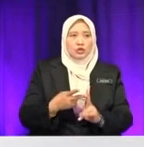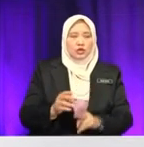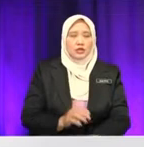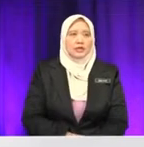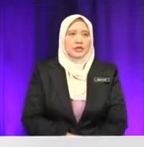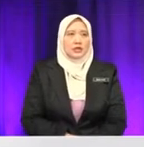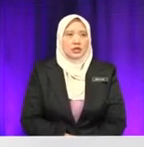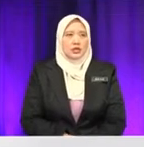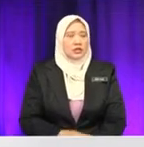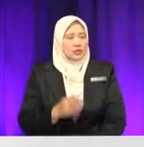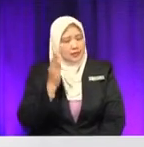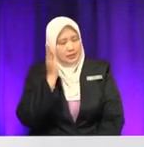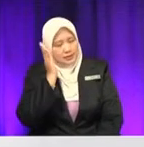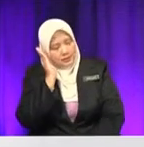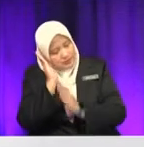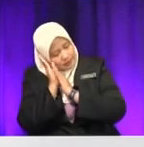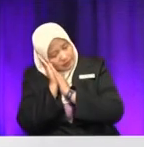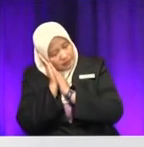discussion begins now. Over to you.